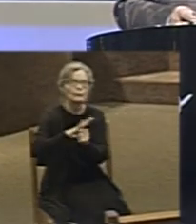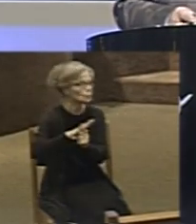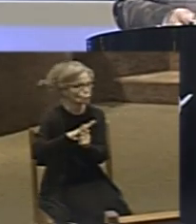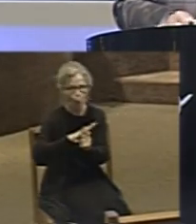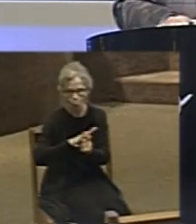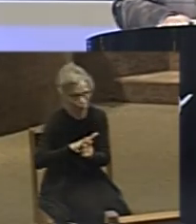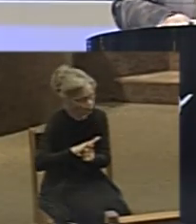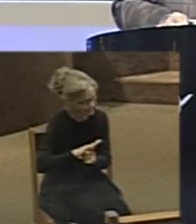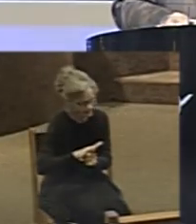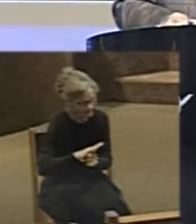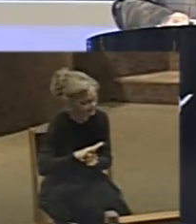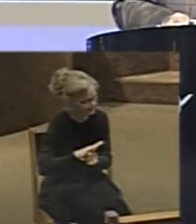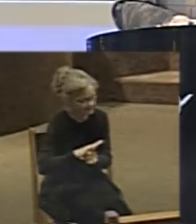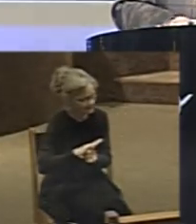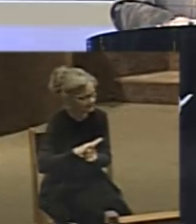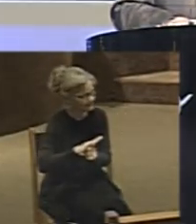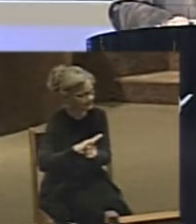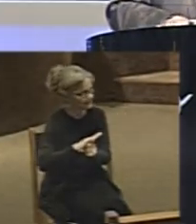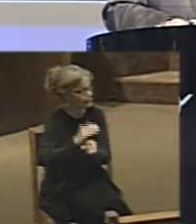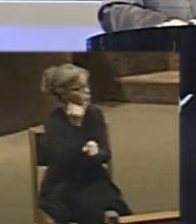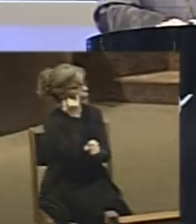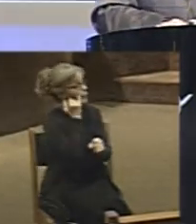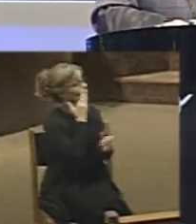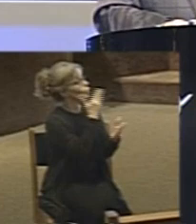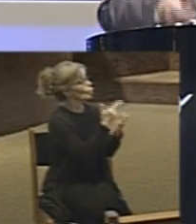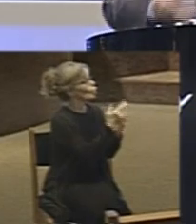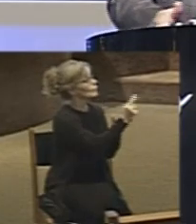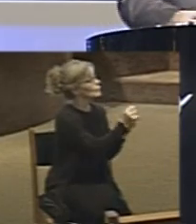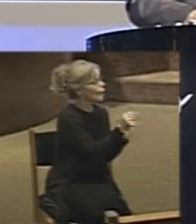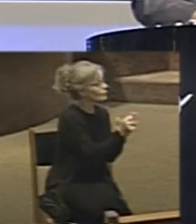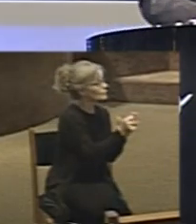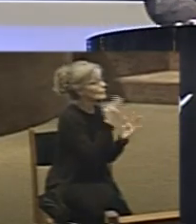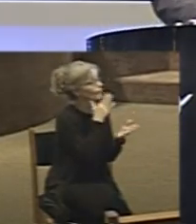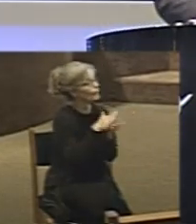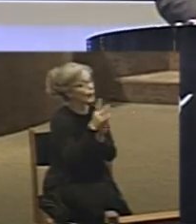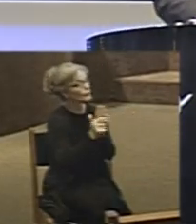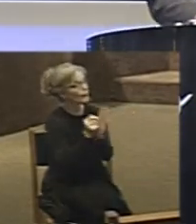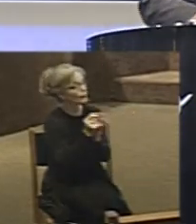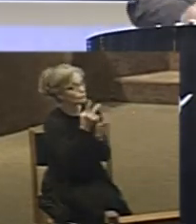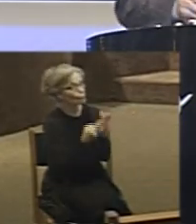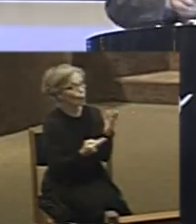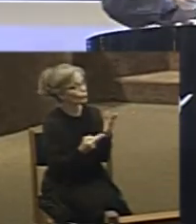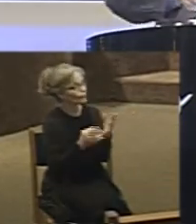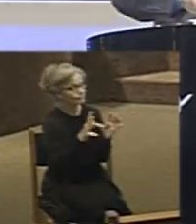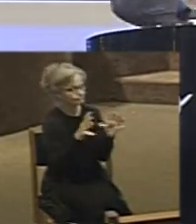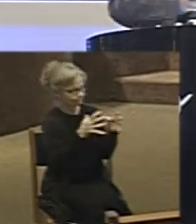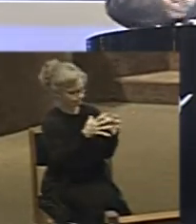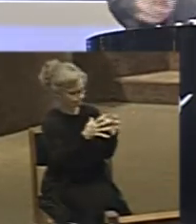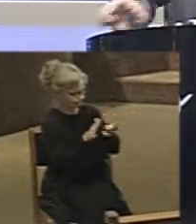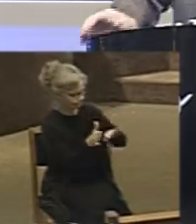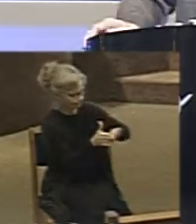abandon our hope. Indeed, tonight,